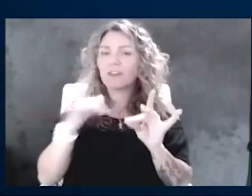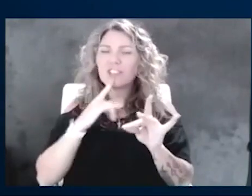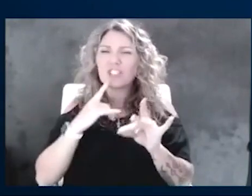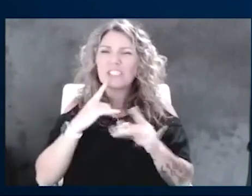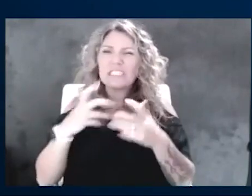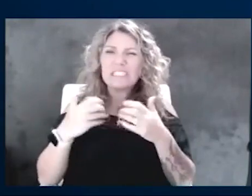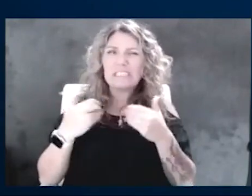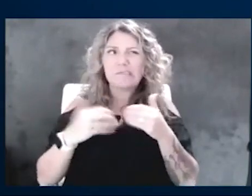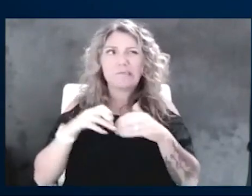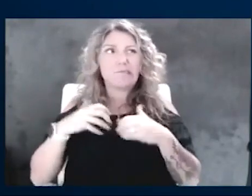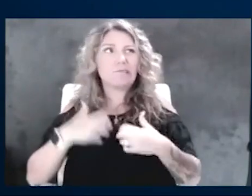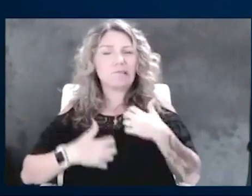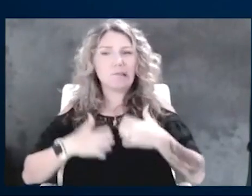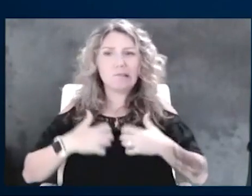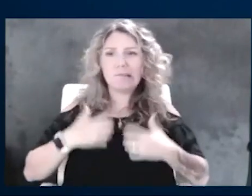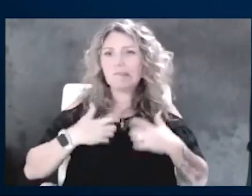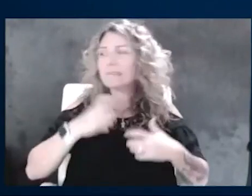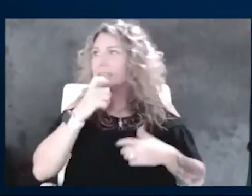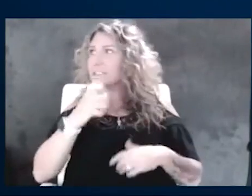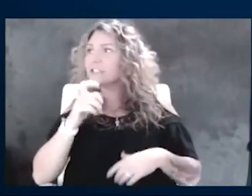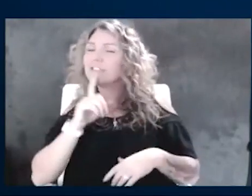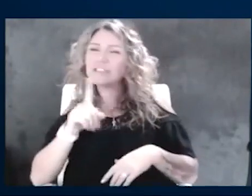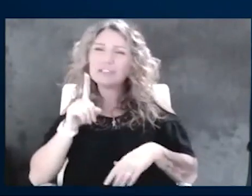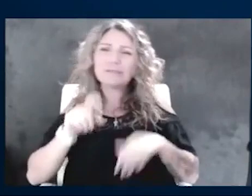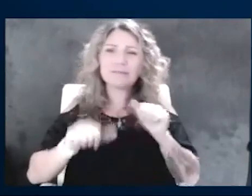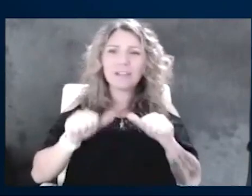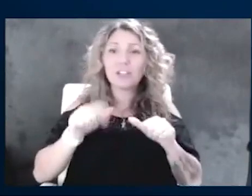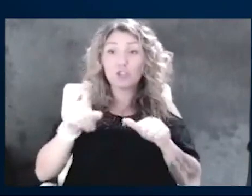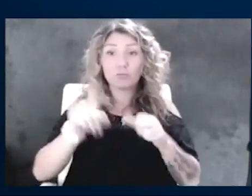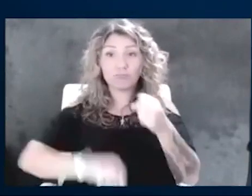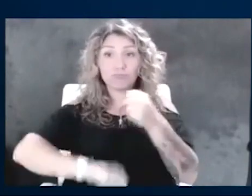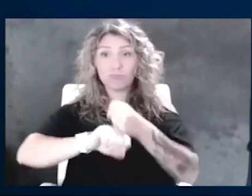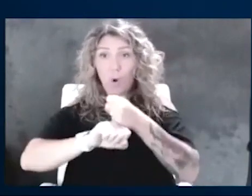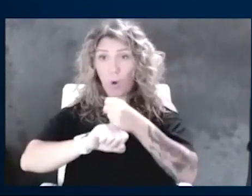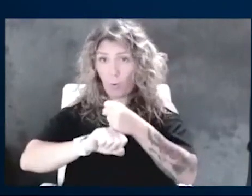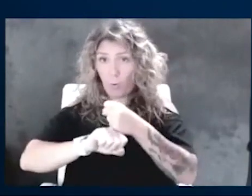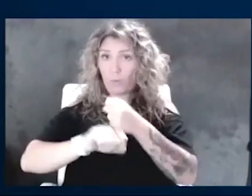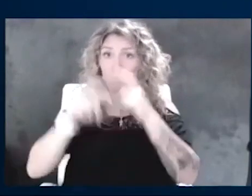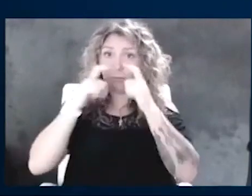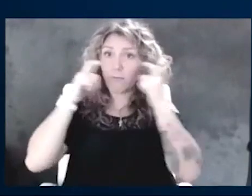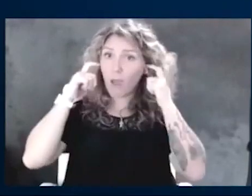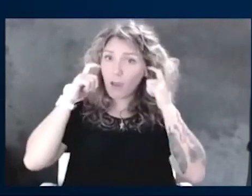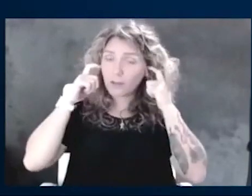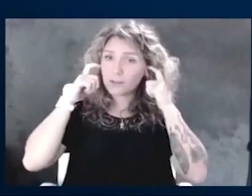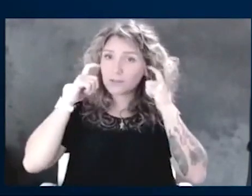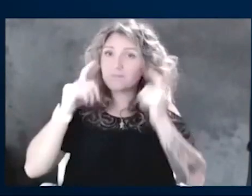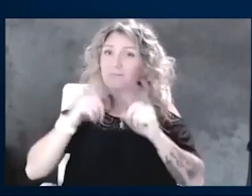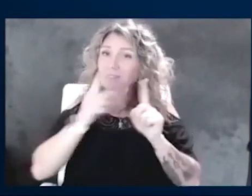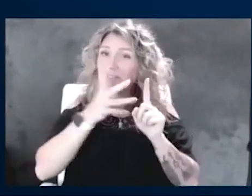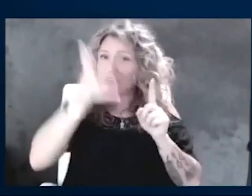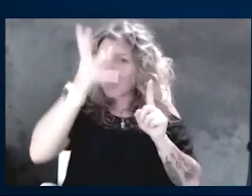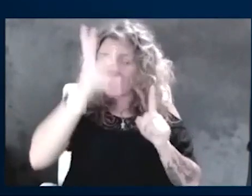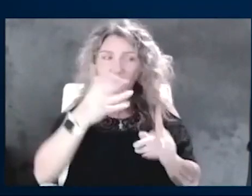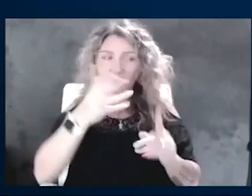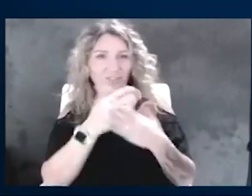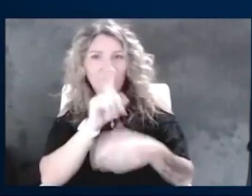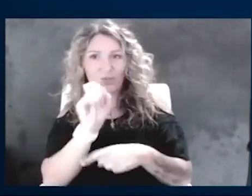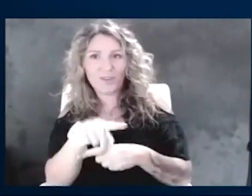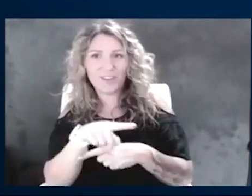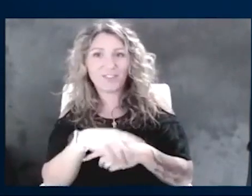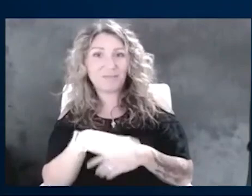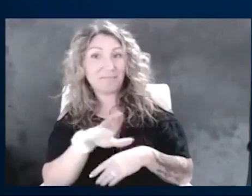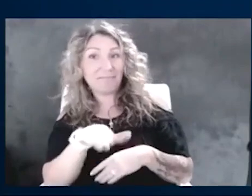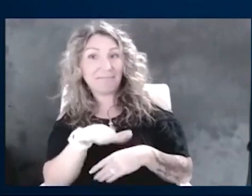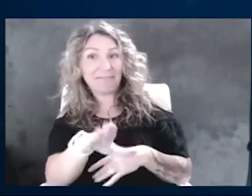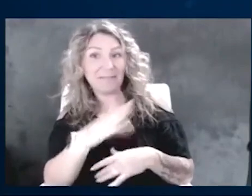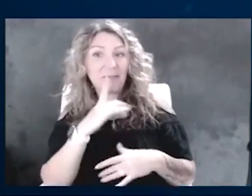parent, and she is pro-mask. What would you think about that's a that? Great question. So let's take that on. Yeah. I'm still wearing your